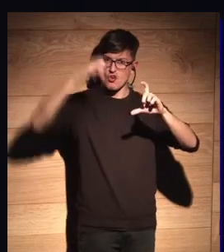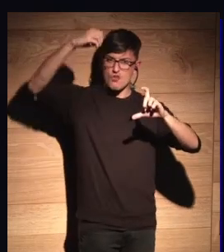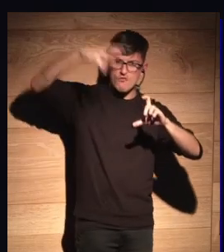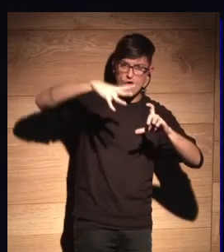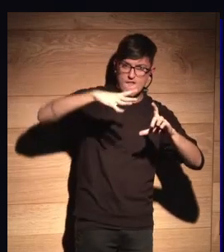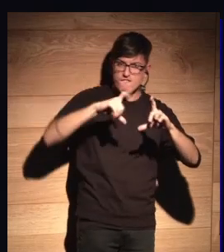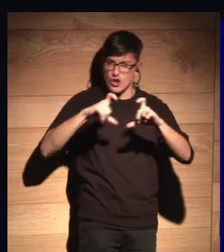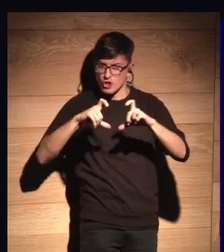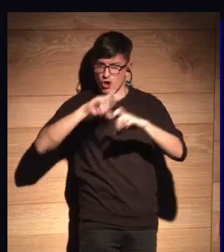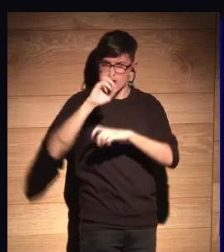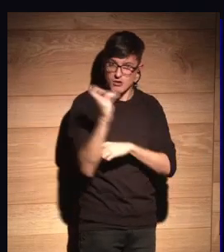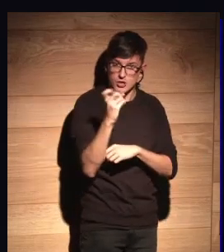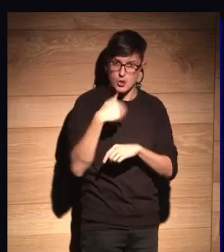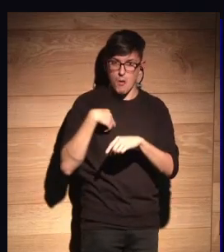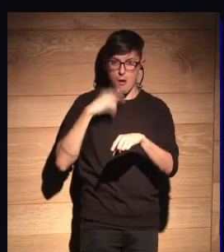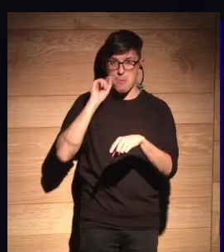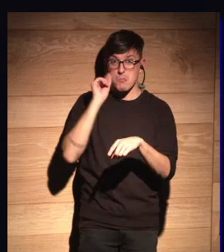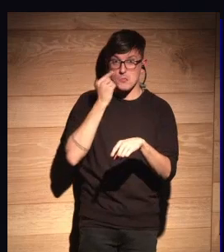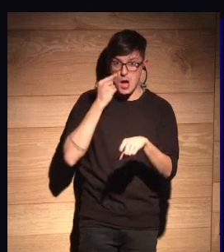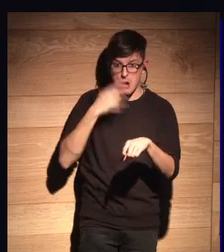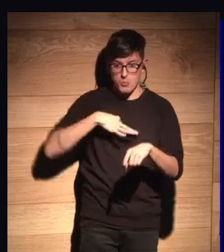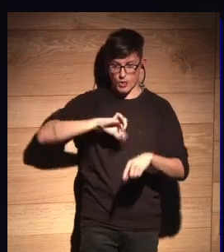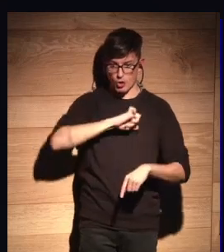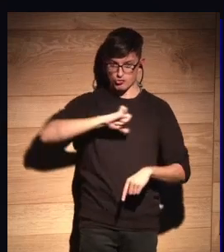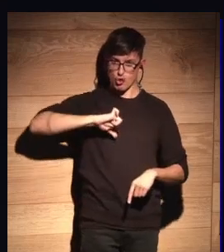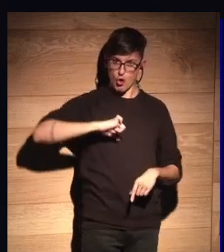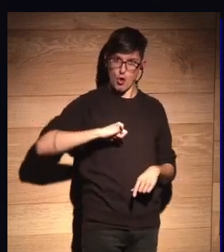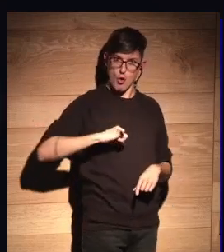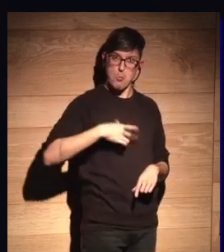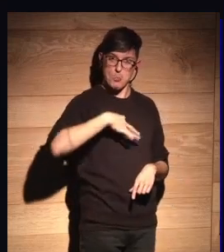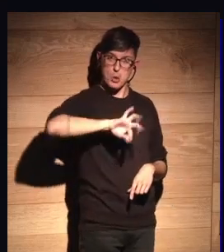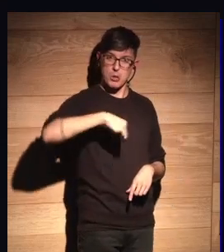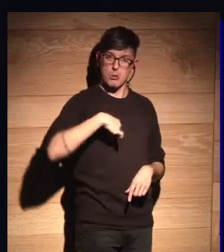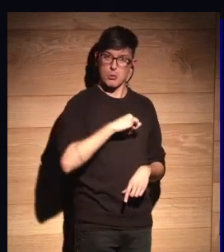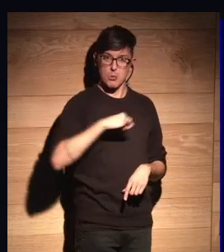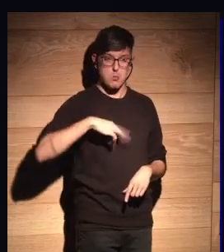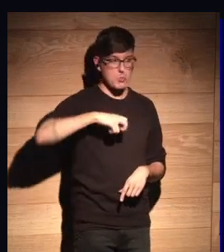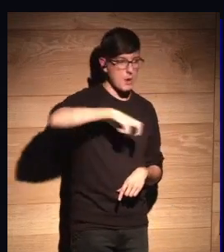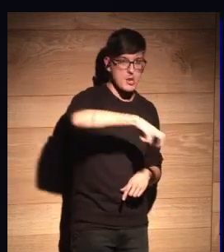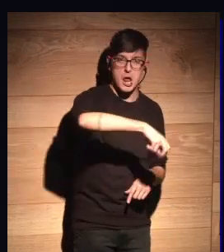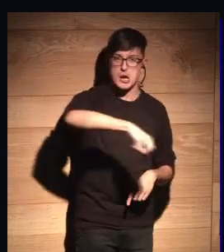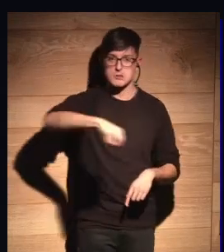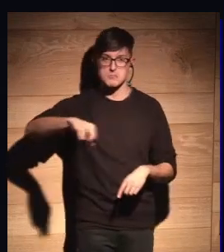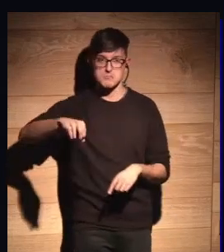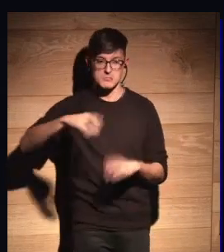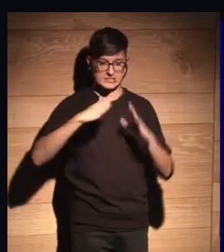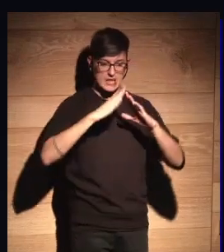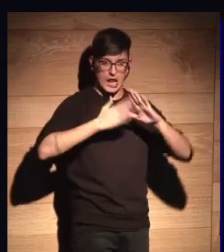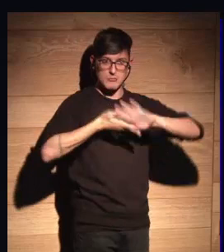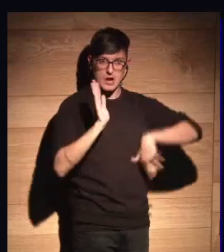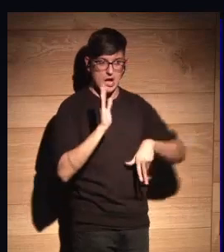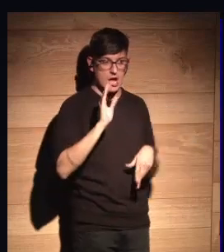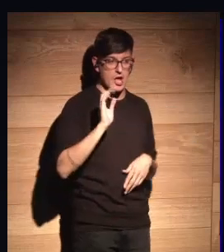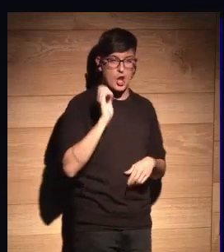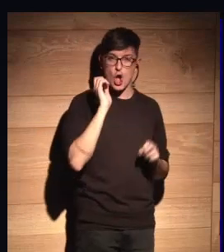do by myself, literally walk out the door of my home or the hotel and